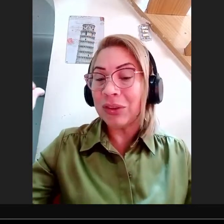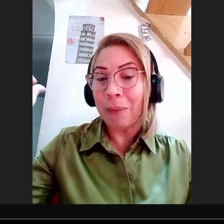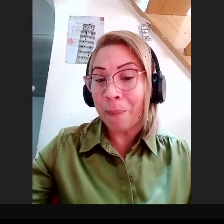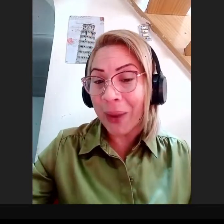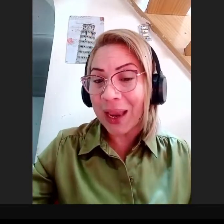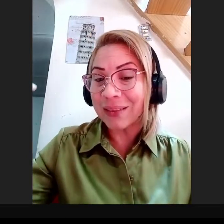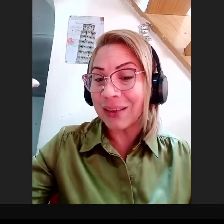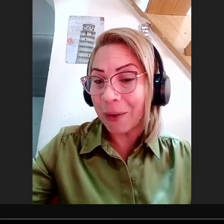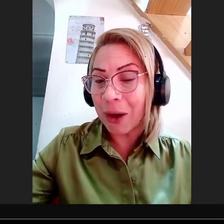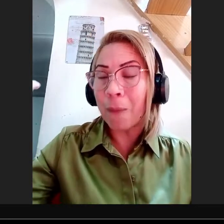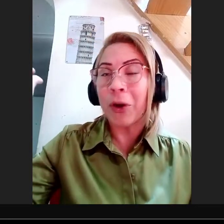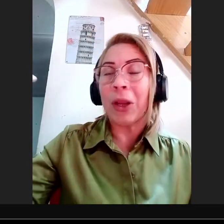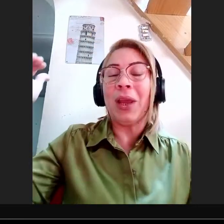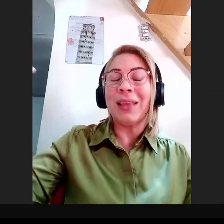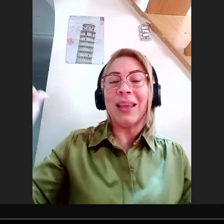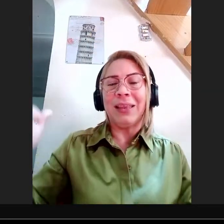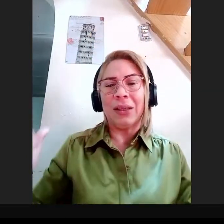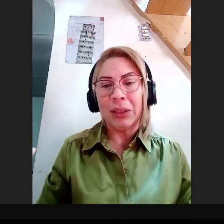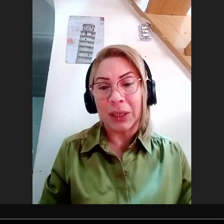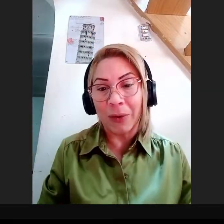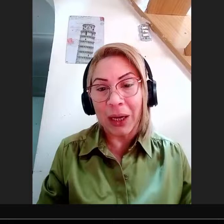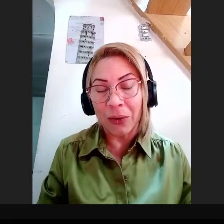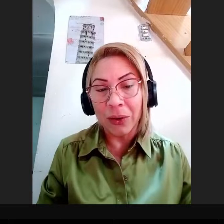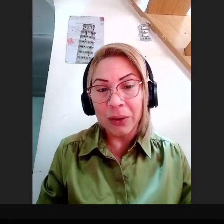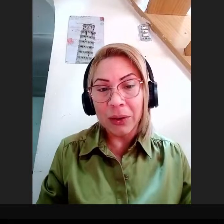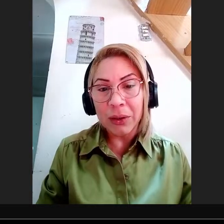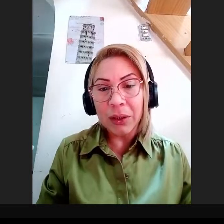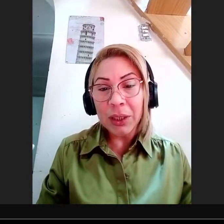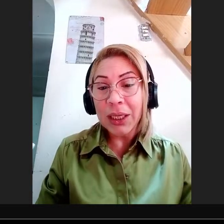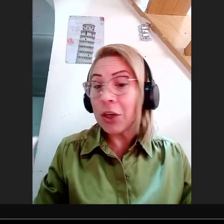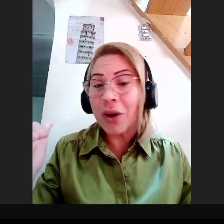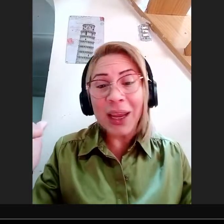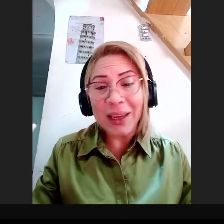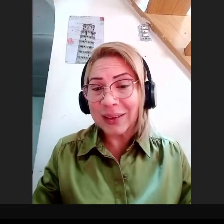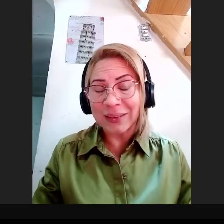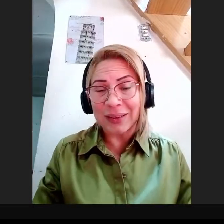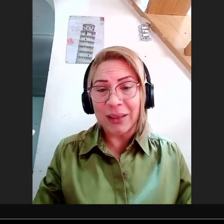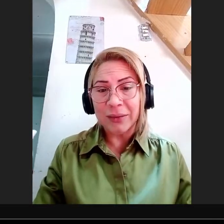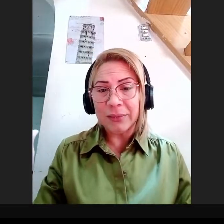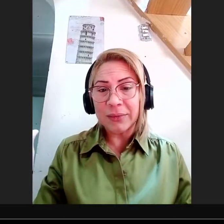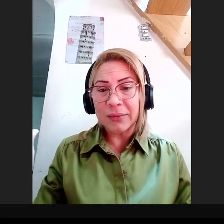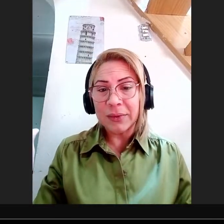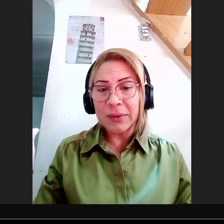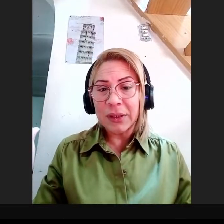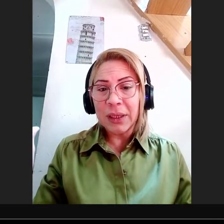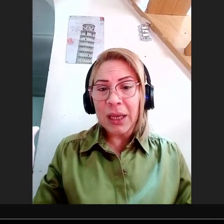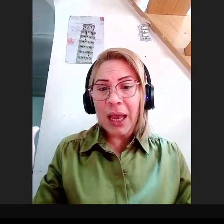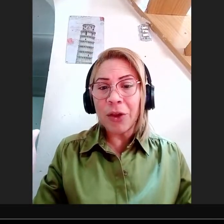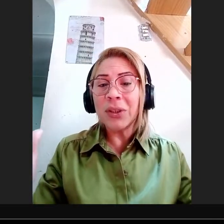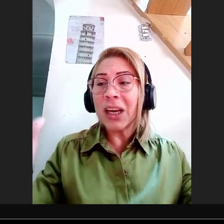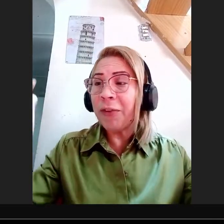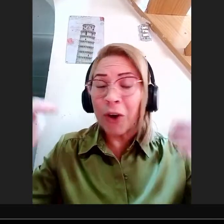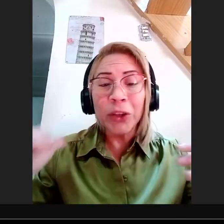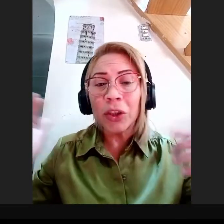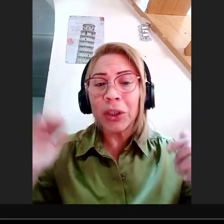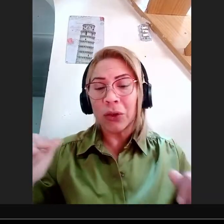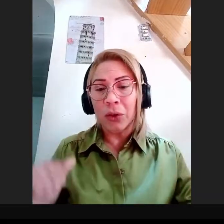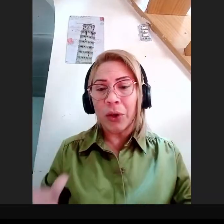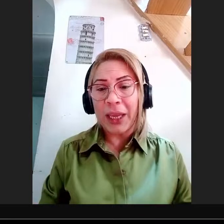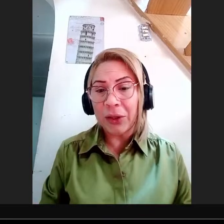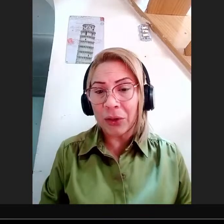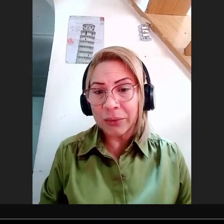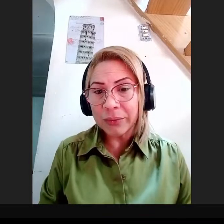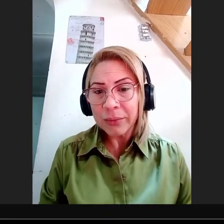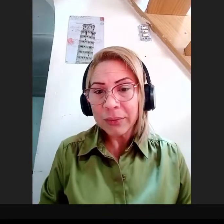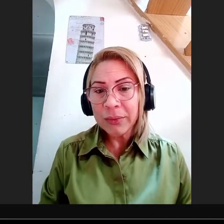foreigners are taking away our jobs. We don't have any jobs because they are taking them away from us. And that is not